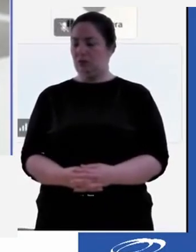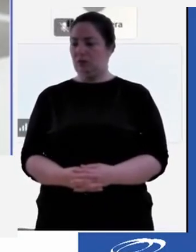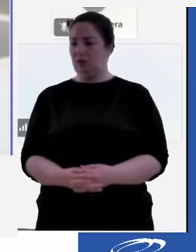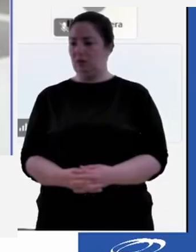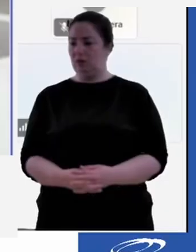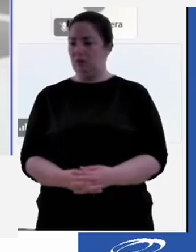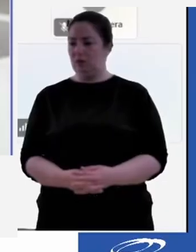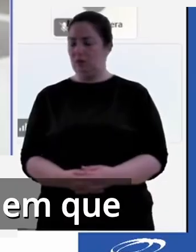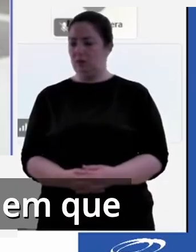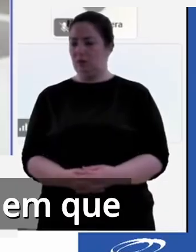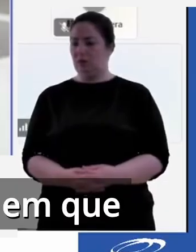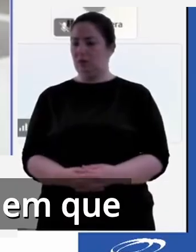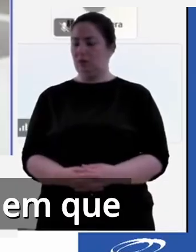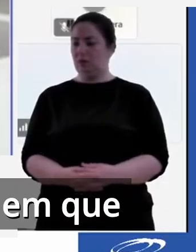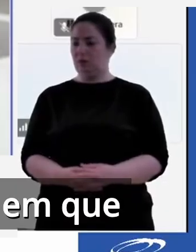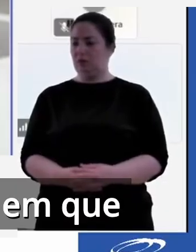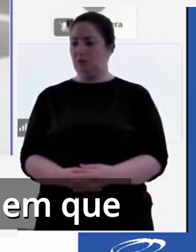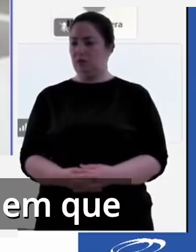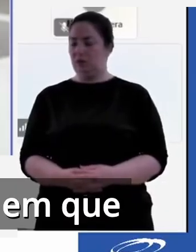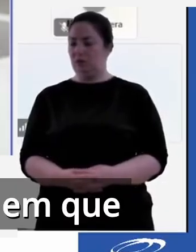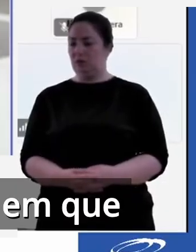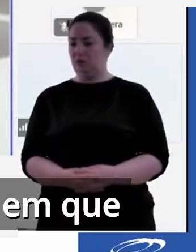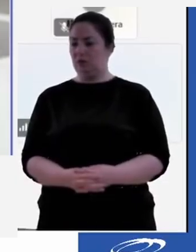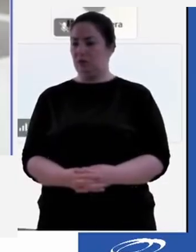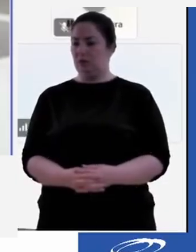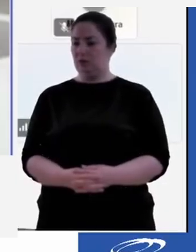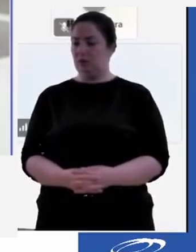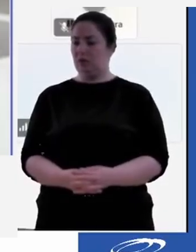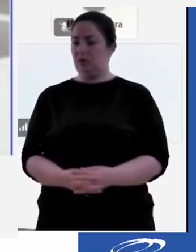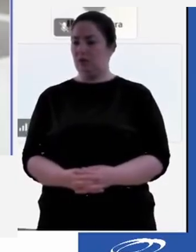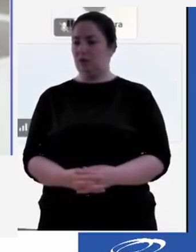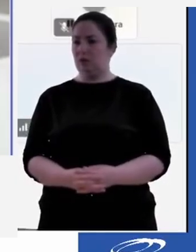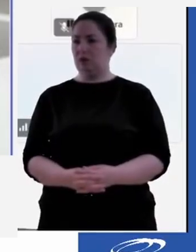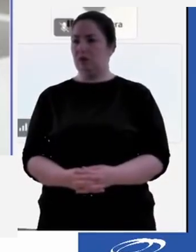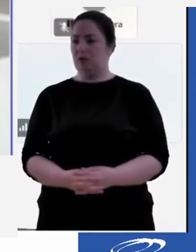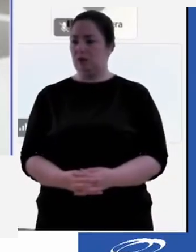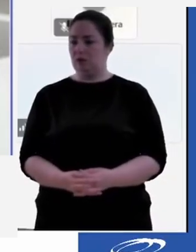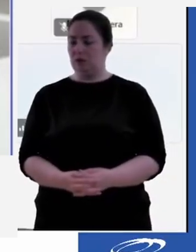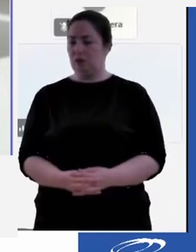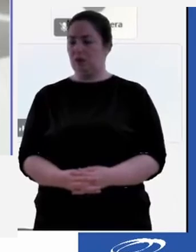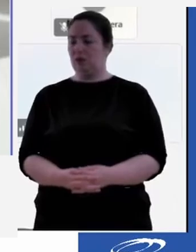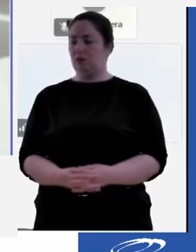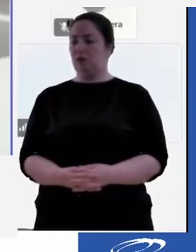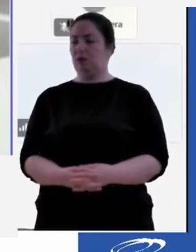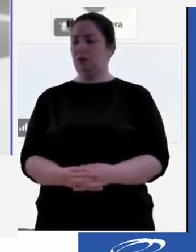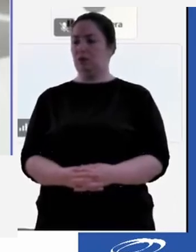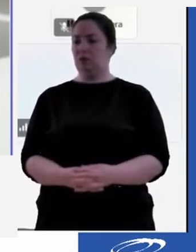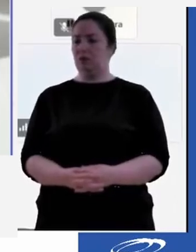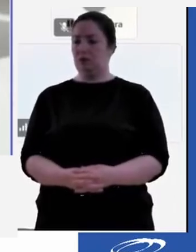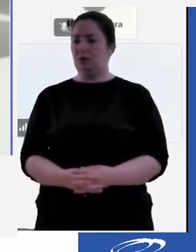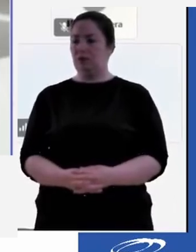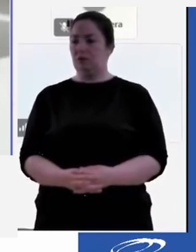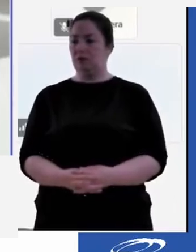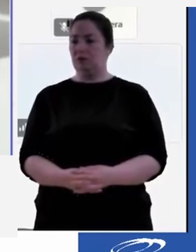was accepted in the New England Journal of Medicine between the time I recorded the lecture last week and now. So what I want to